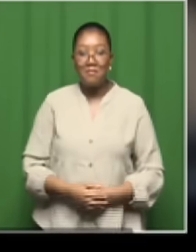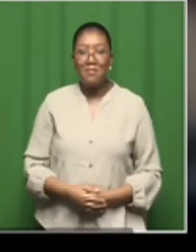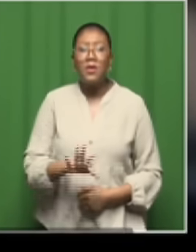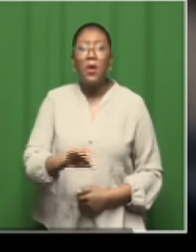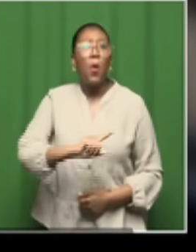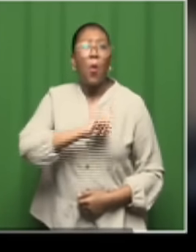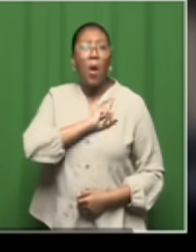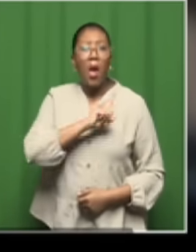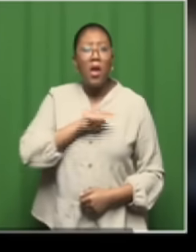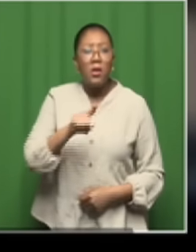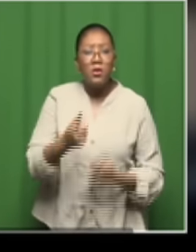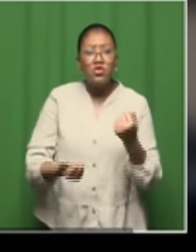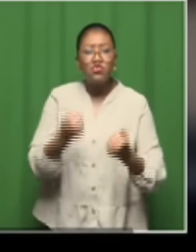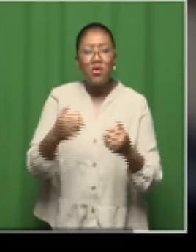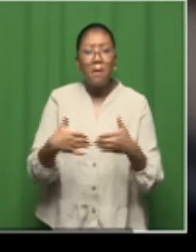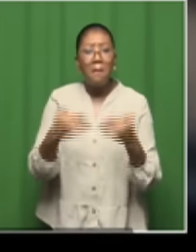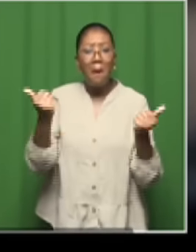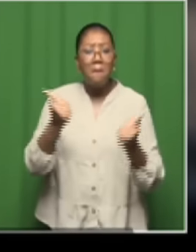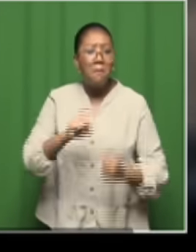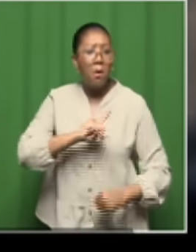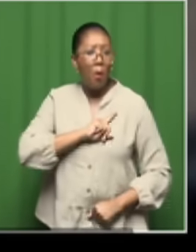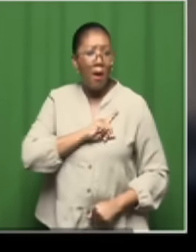limit, if I may ask? Okay,